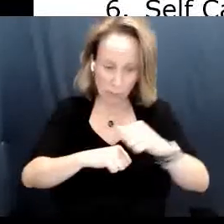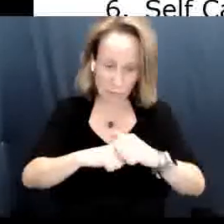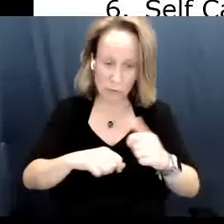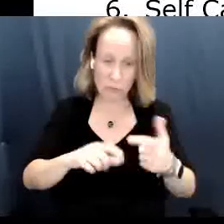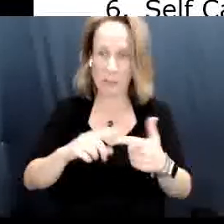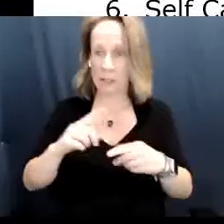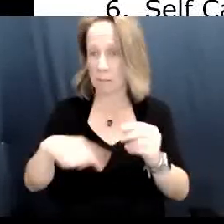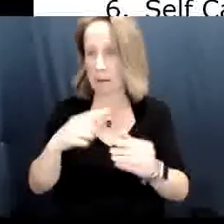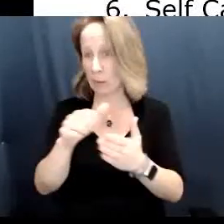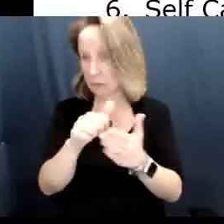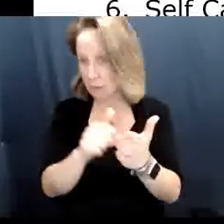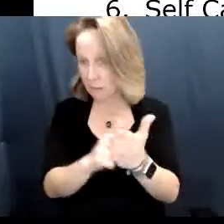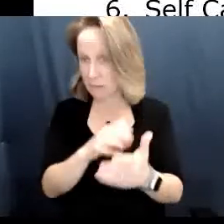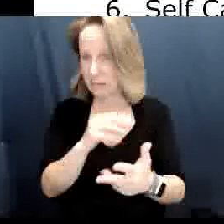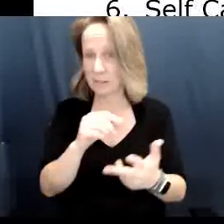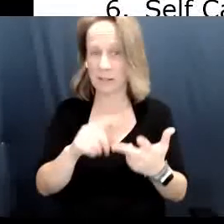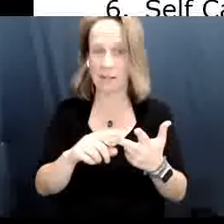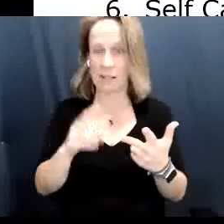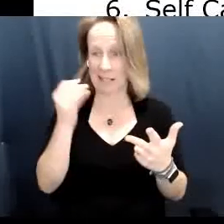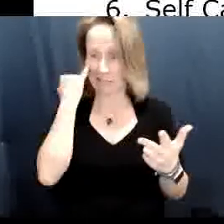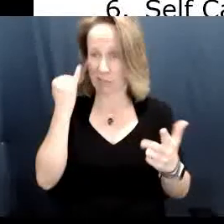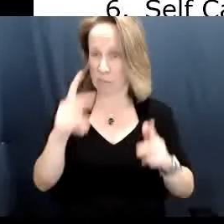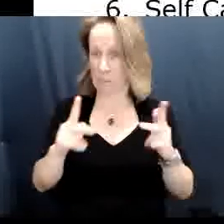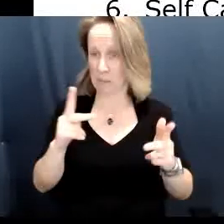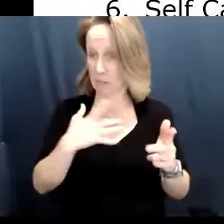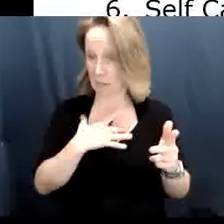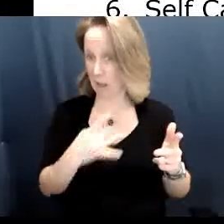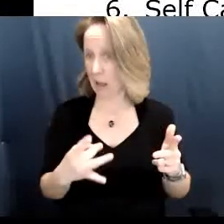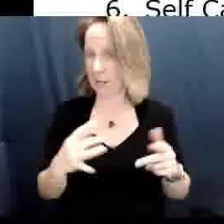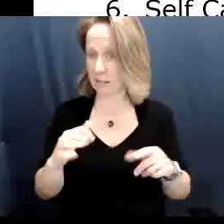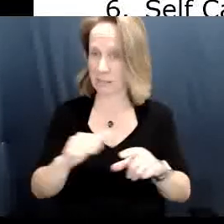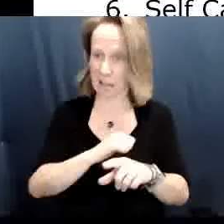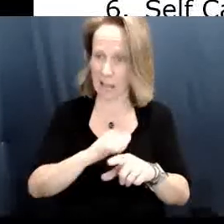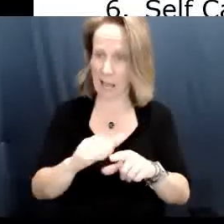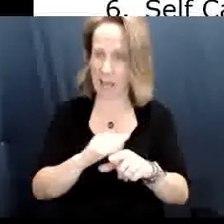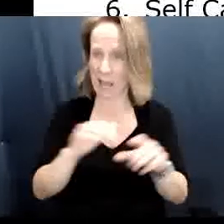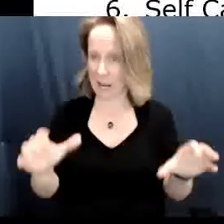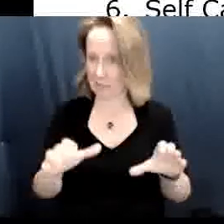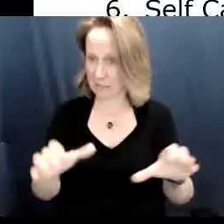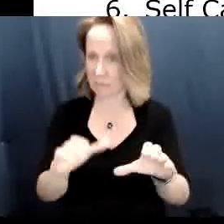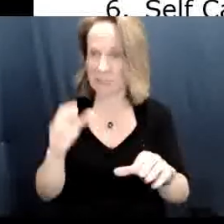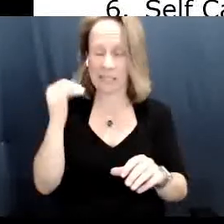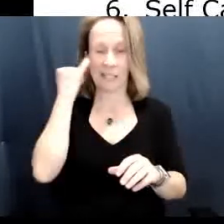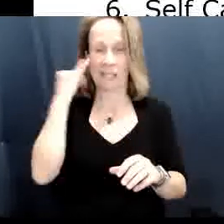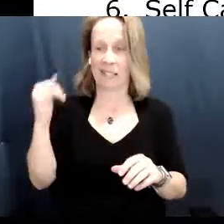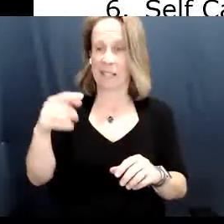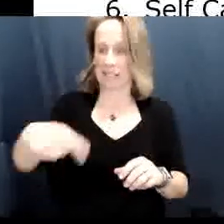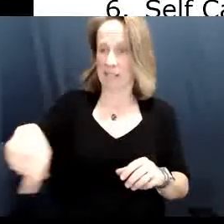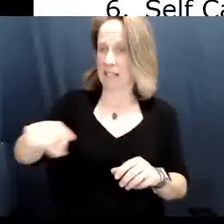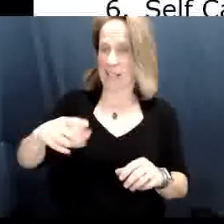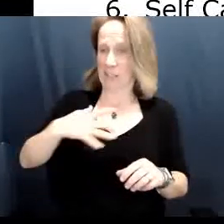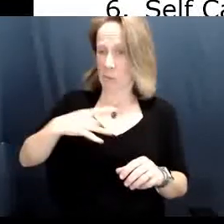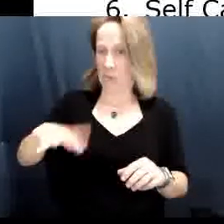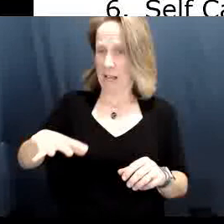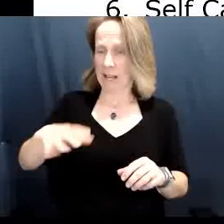about the activities of the group. So if something is not working for the group, don't be afraid to switch it